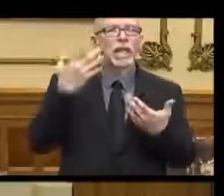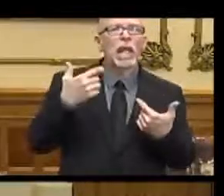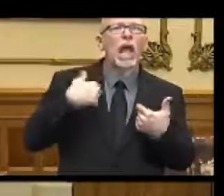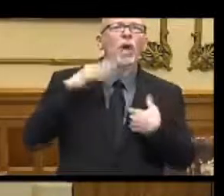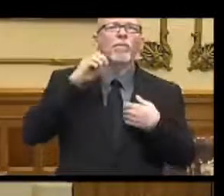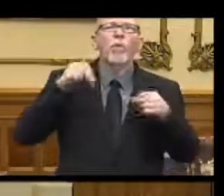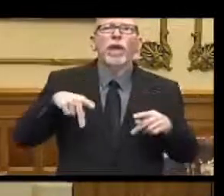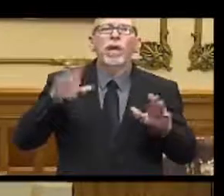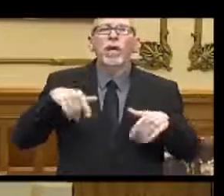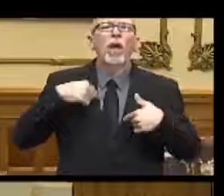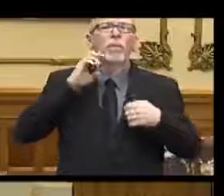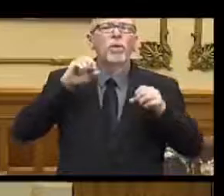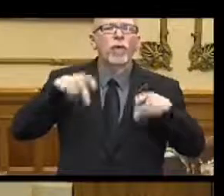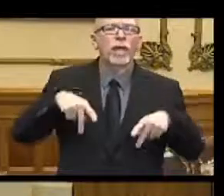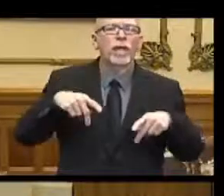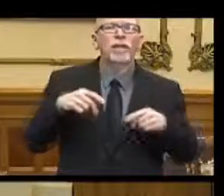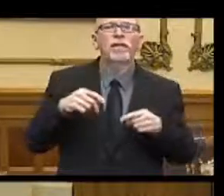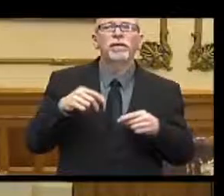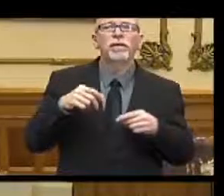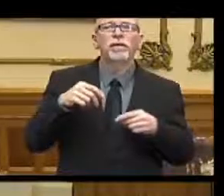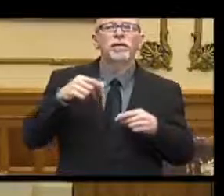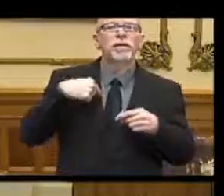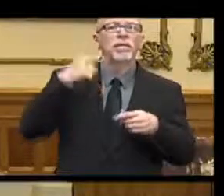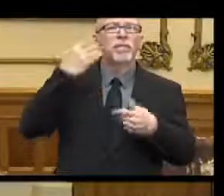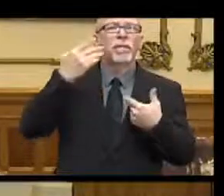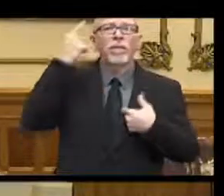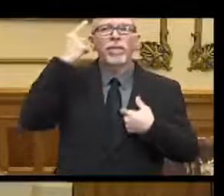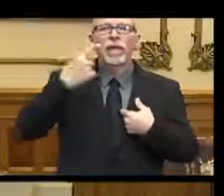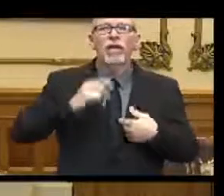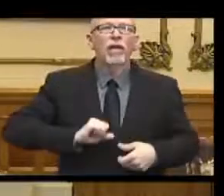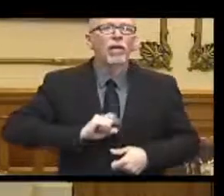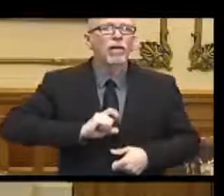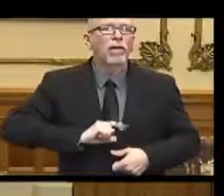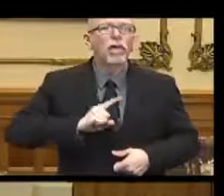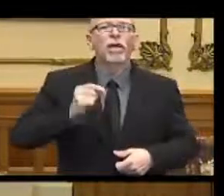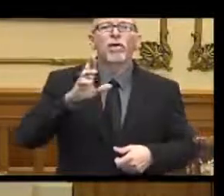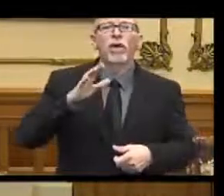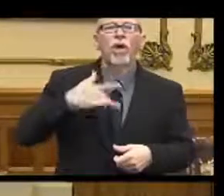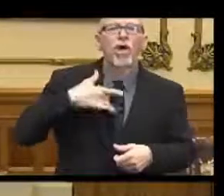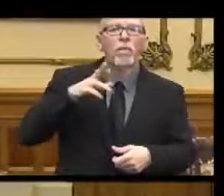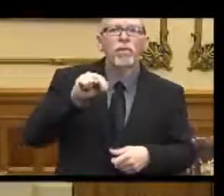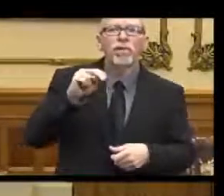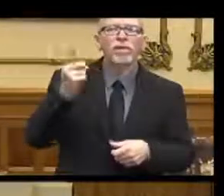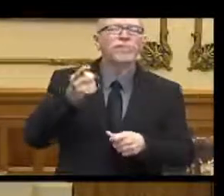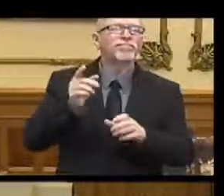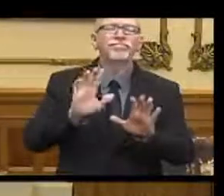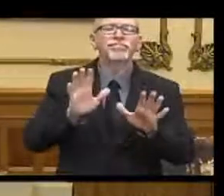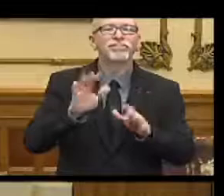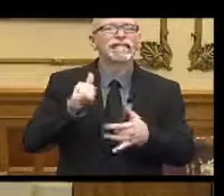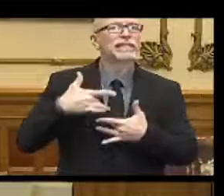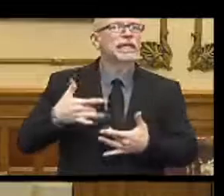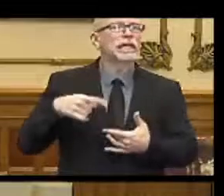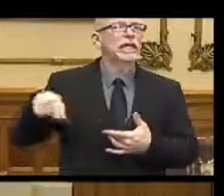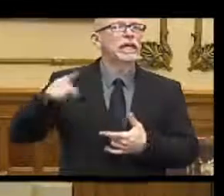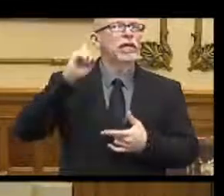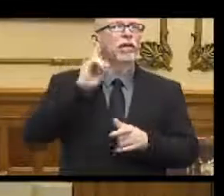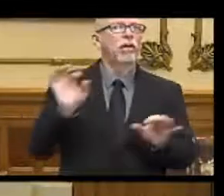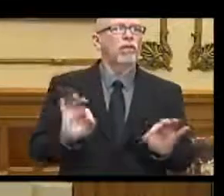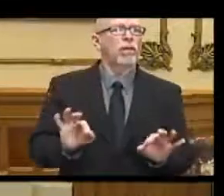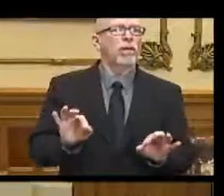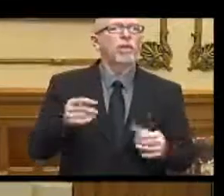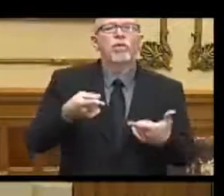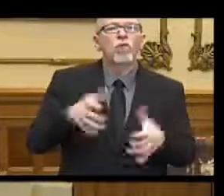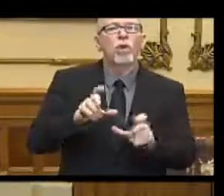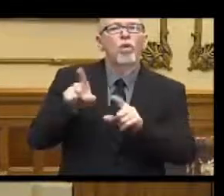okay. I'm just going to let it ride out, or I think it's indigestion. Let me wait for another hour, or something like that. That's a tendency because they don't want to go into the emergency